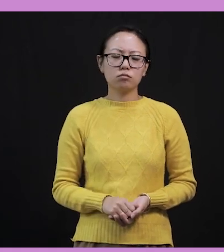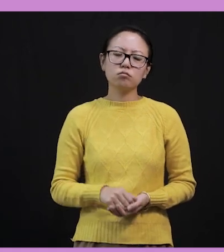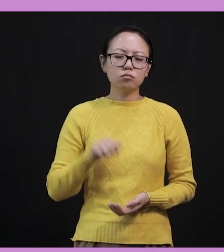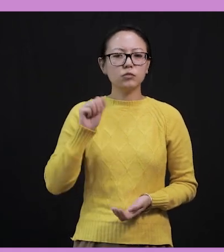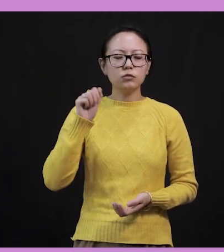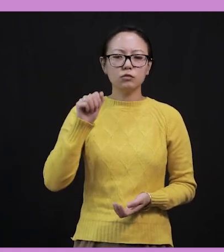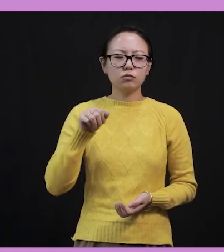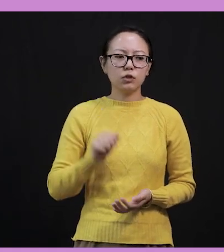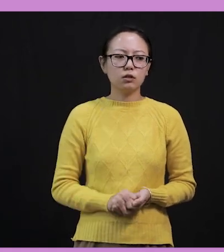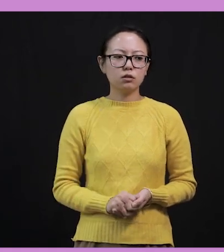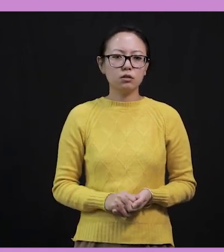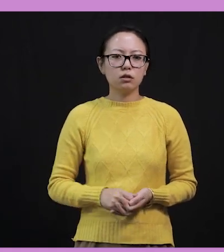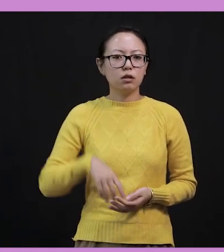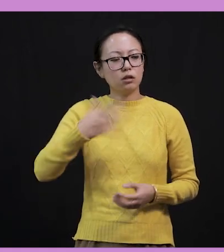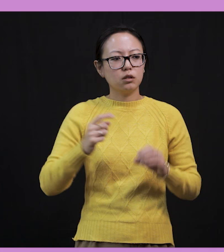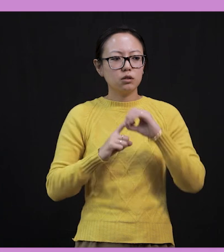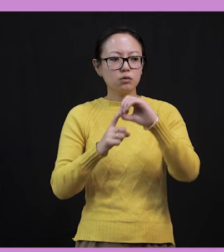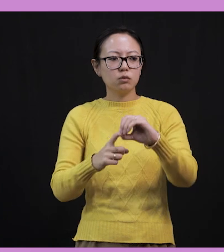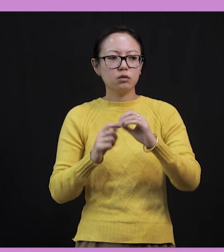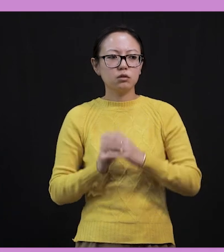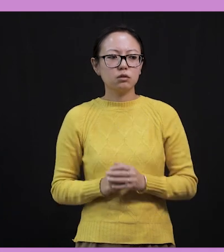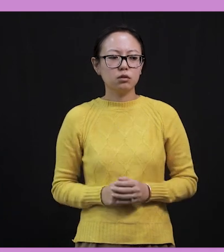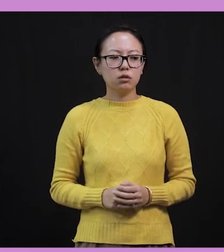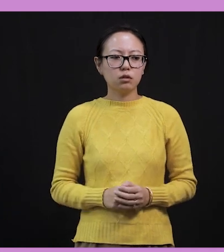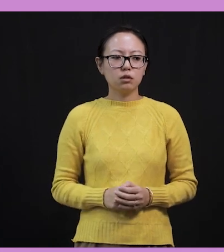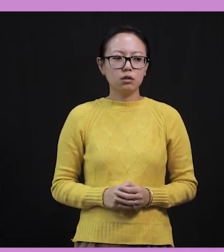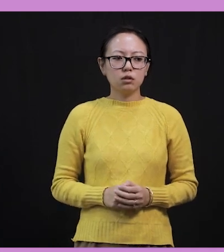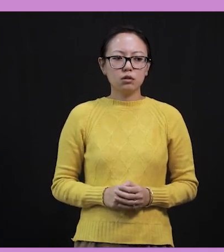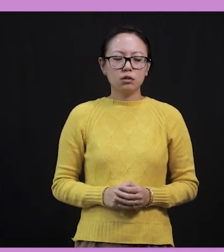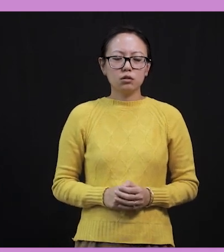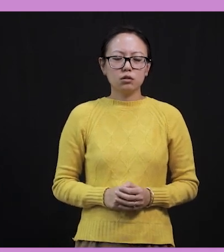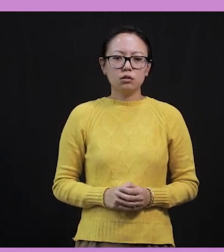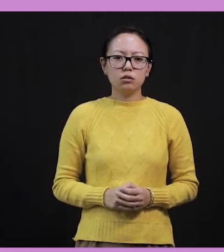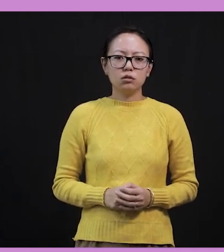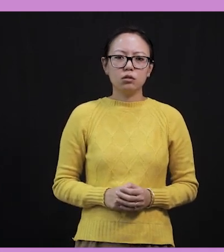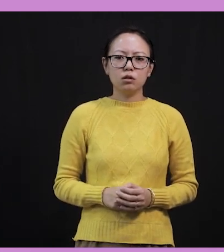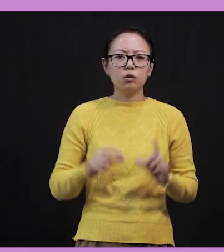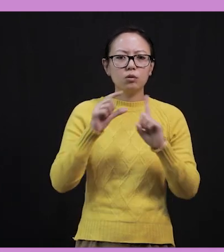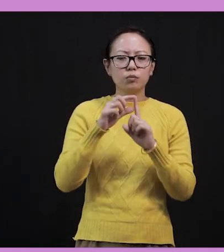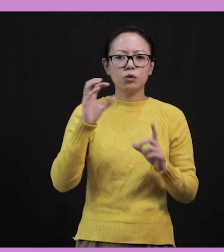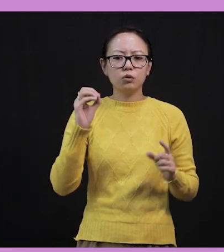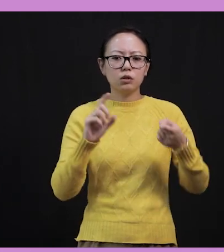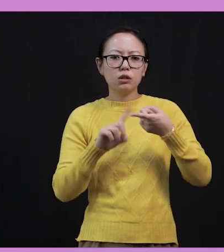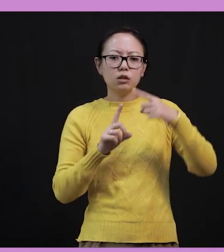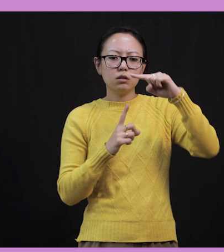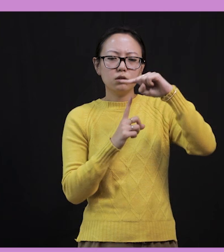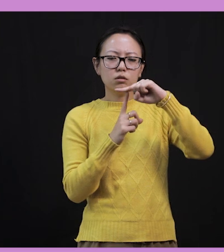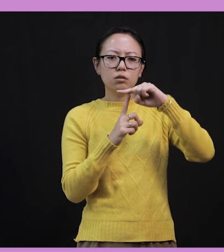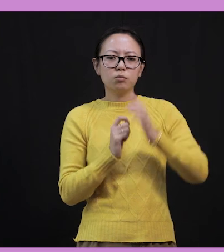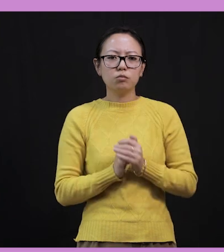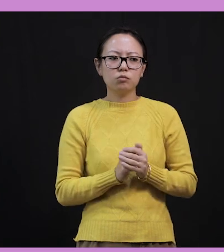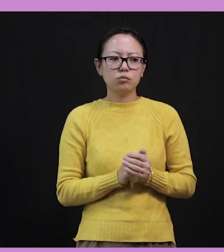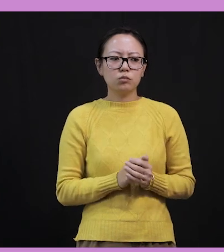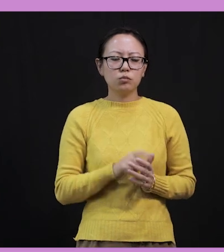one. What does the poet refer to as they in the above line? So who's they? They say. So they